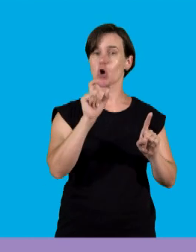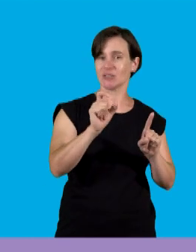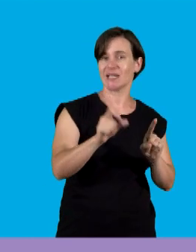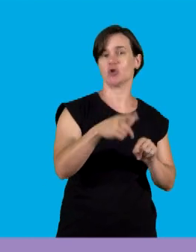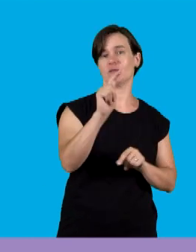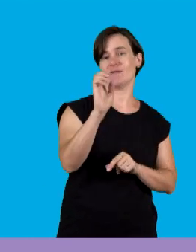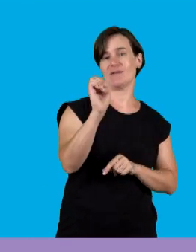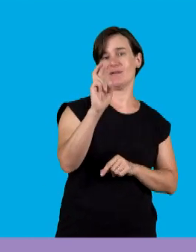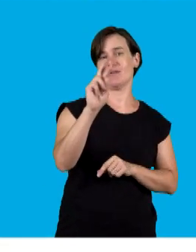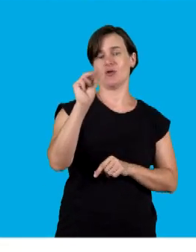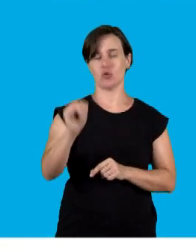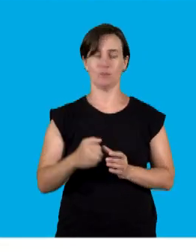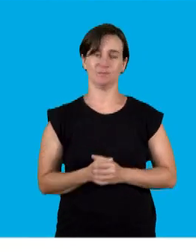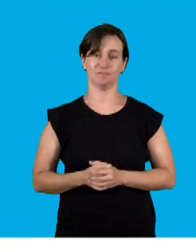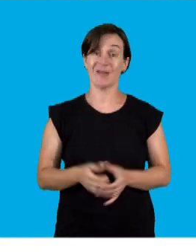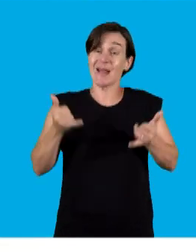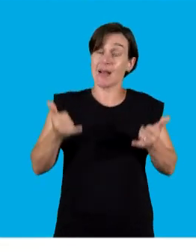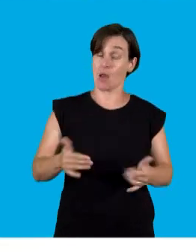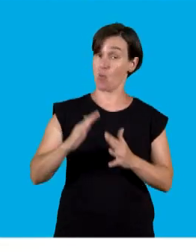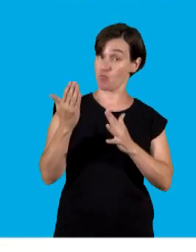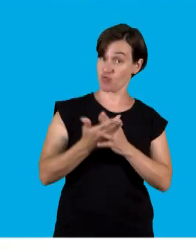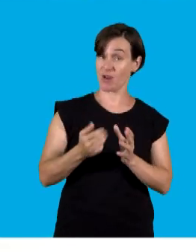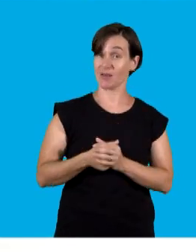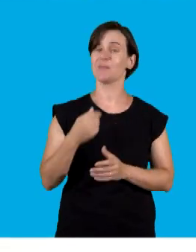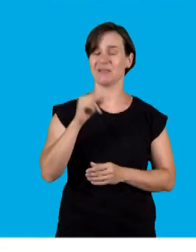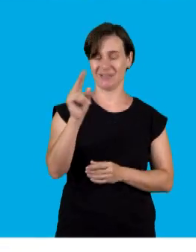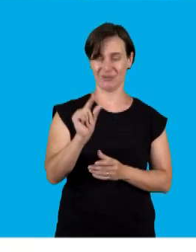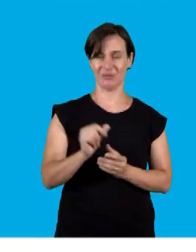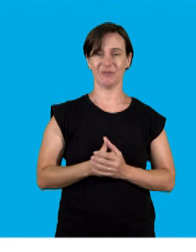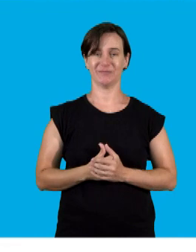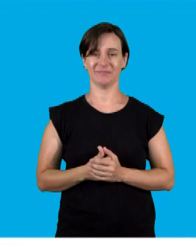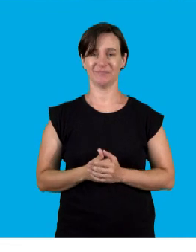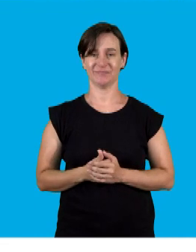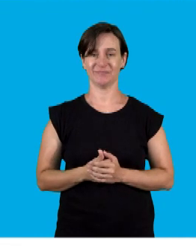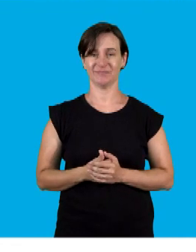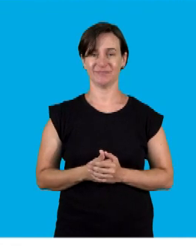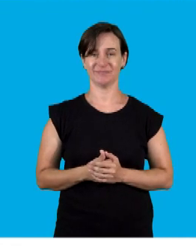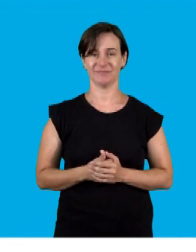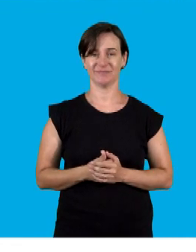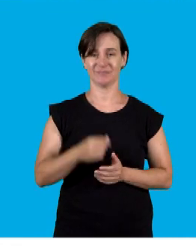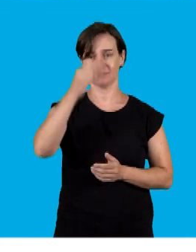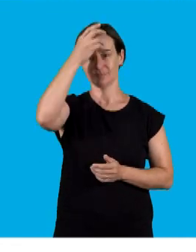consecutive terms. Let's quickly go to an ad break, and then we'll see you just now.